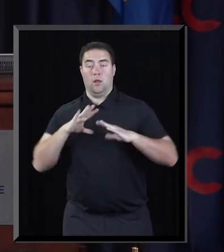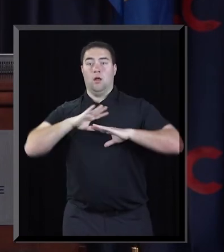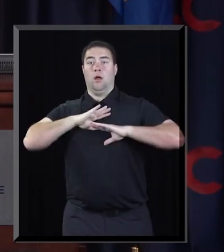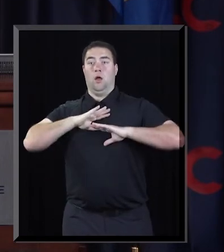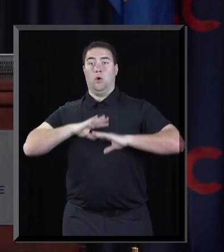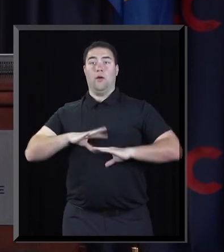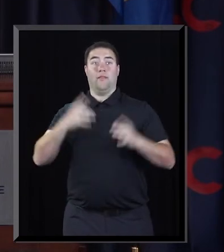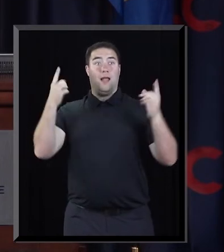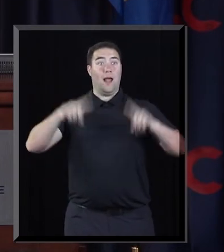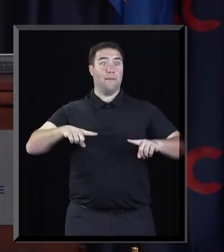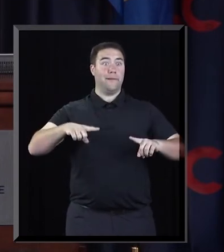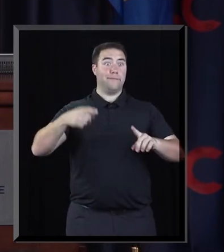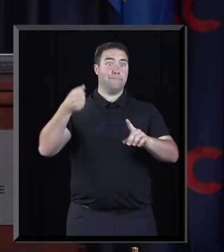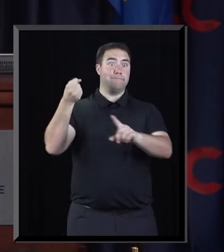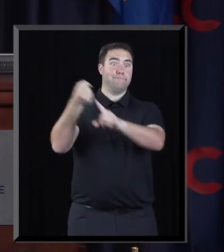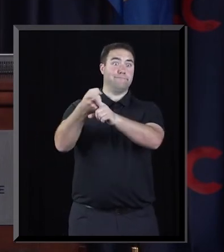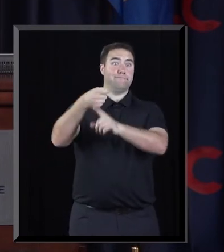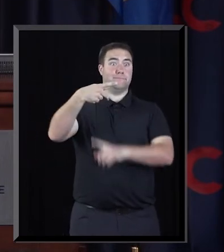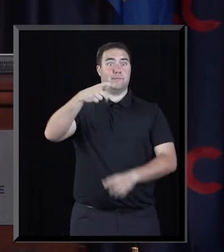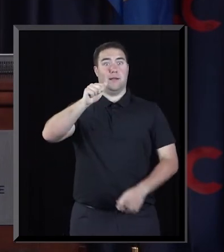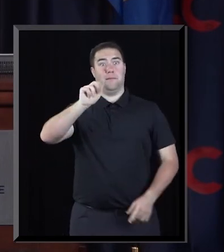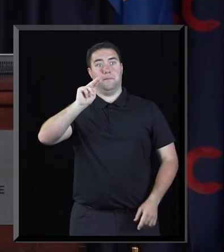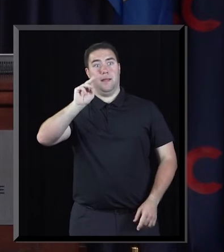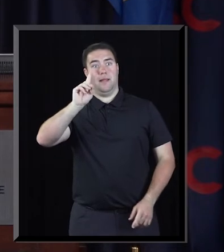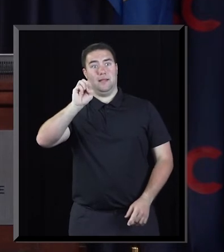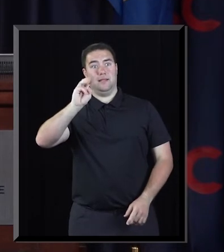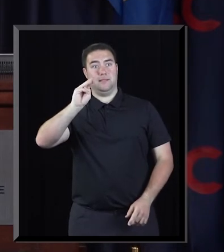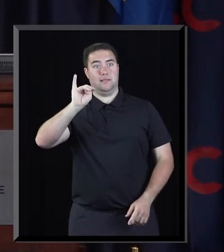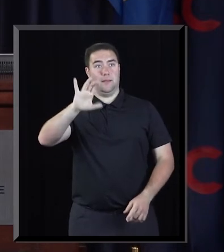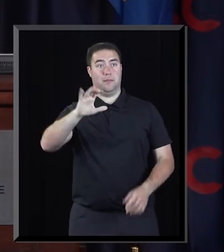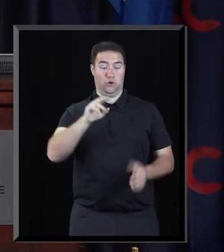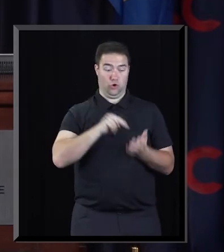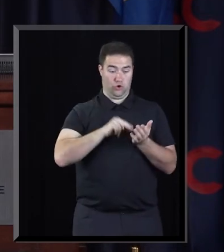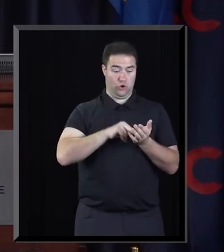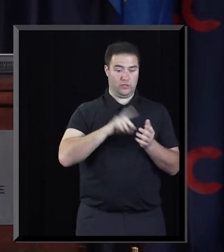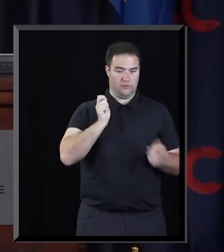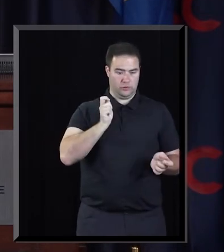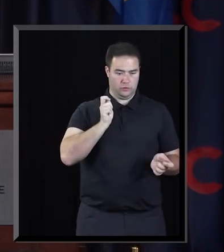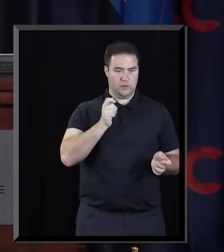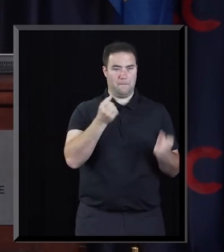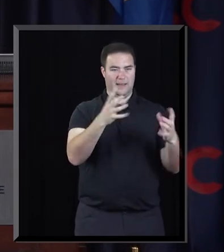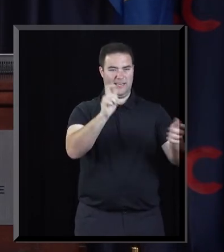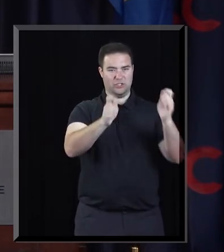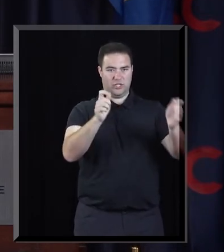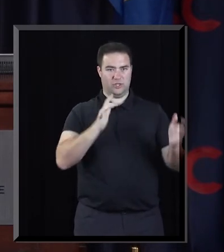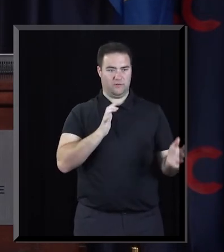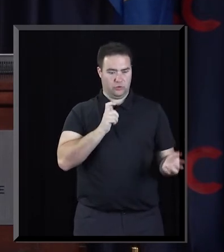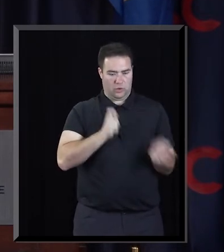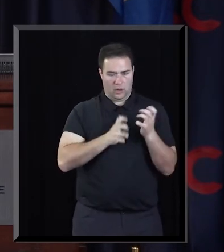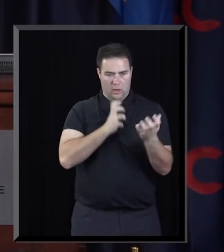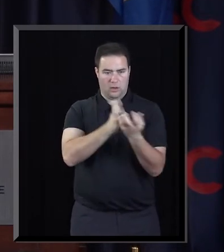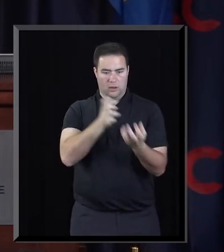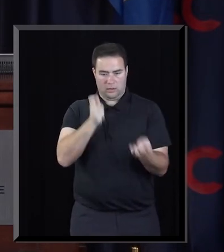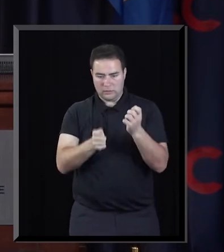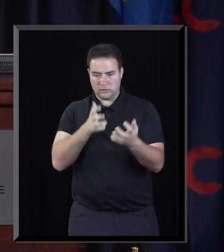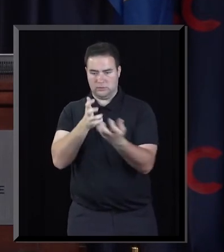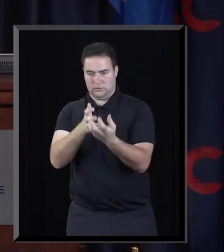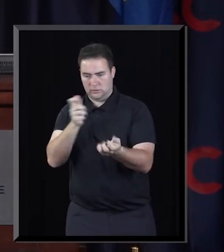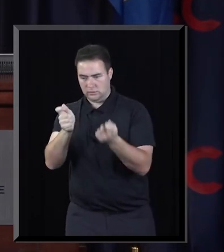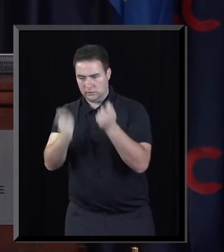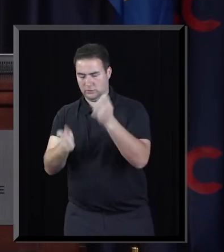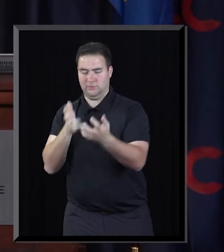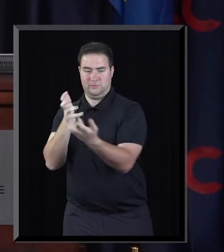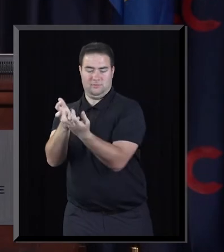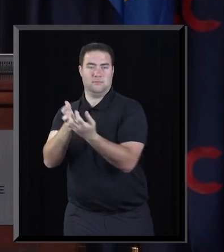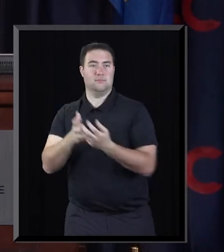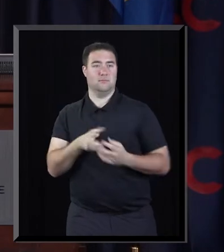in the middle of a pandemic. As a nurse, you have to adapt to changes, and that's exactly what we all did. Nobody would have ever imagined that the